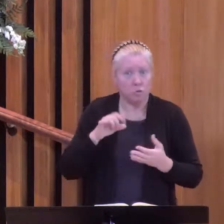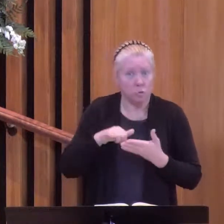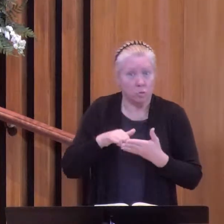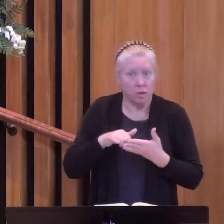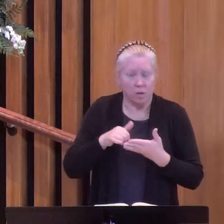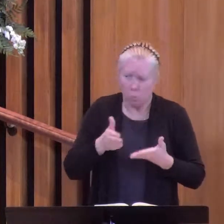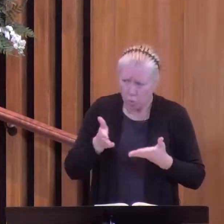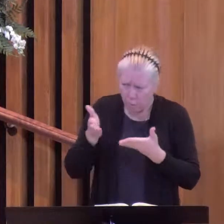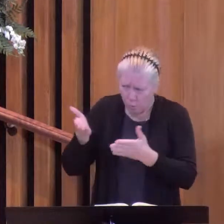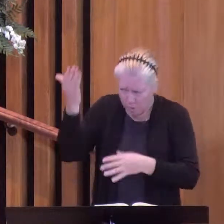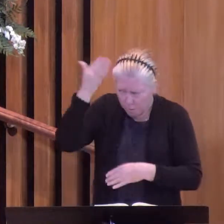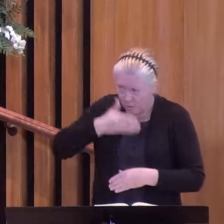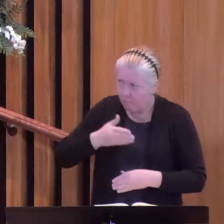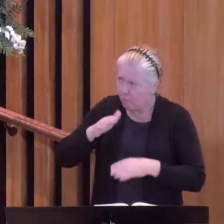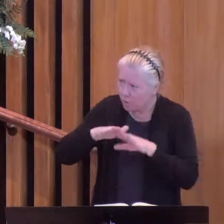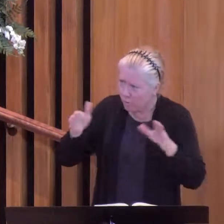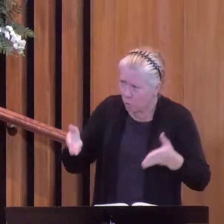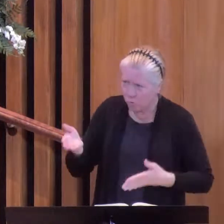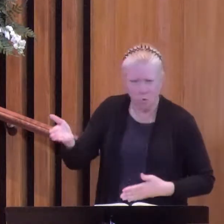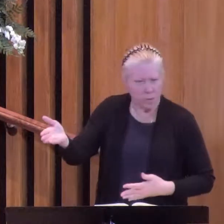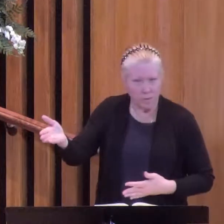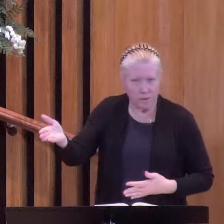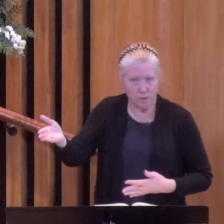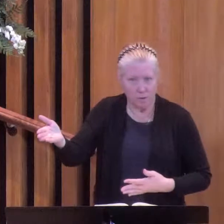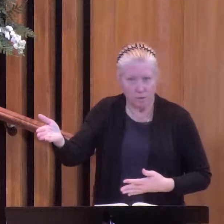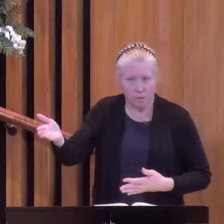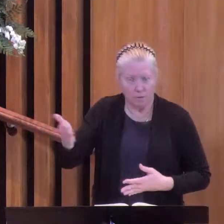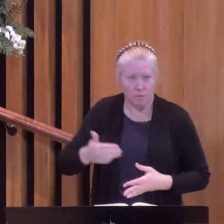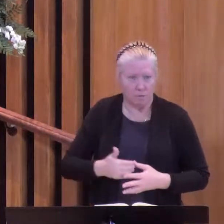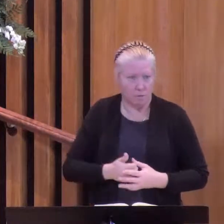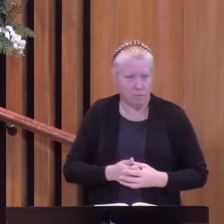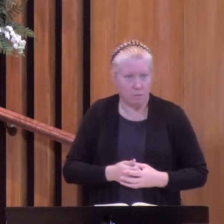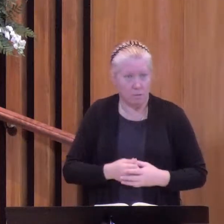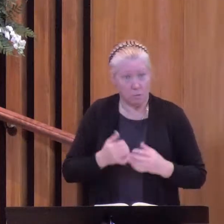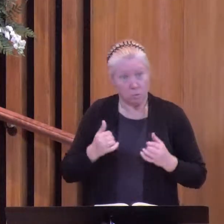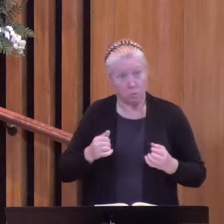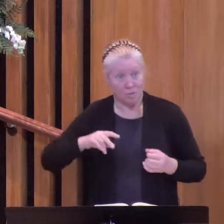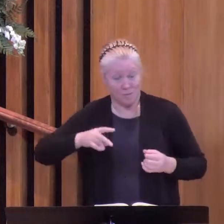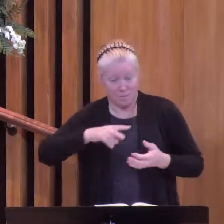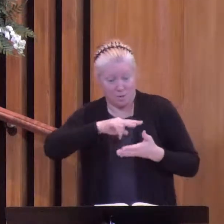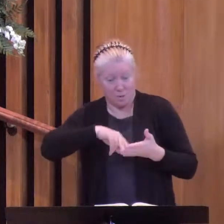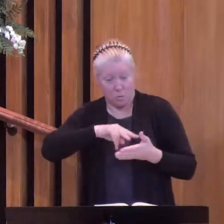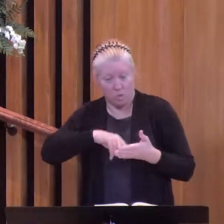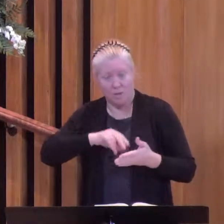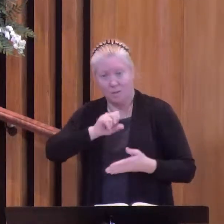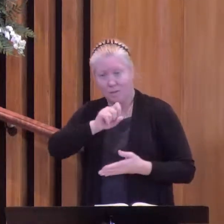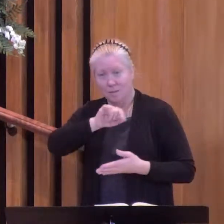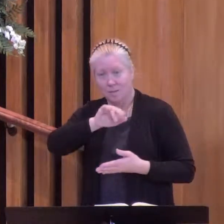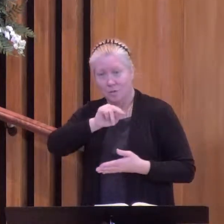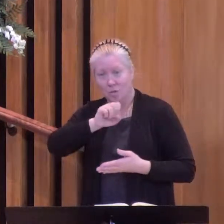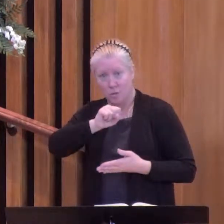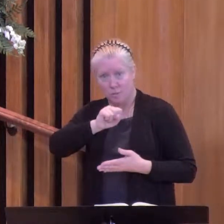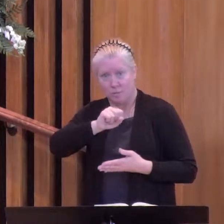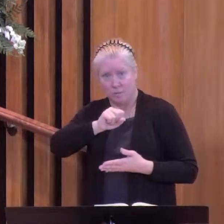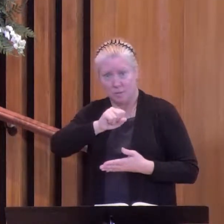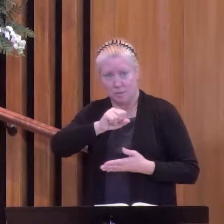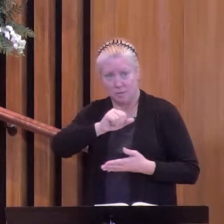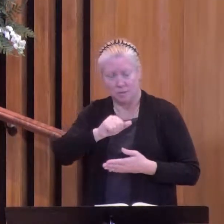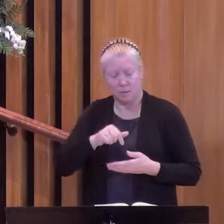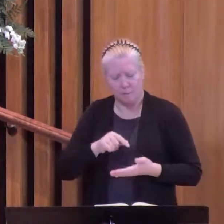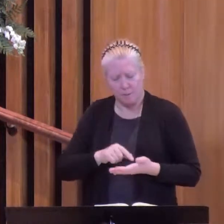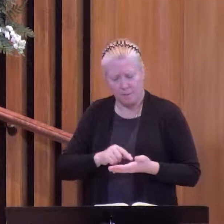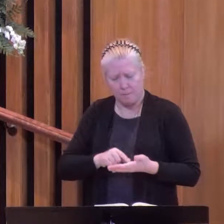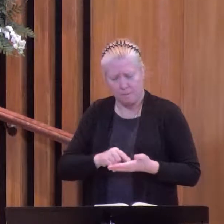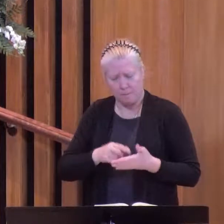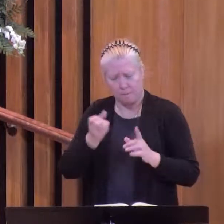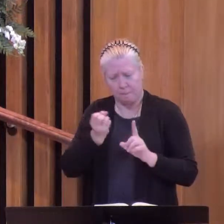altar. St. James, in the second reading today, speaks of the realization